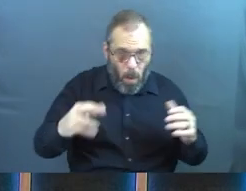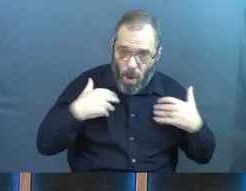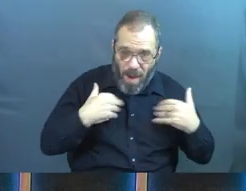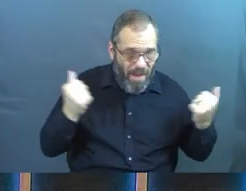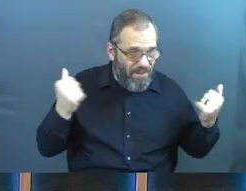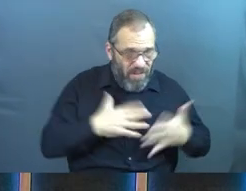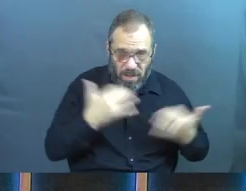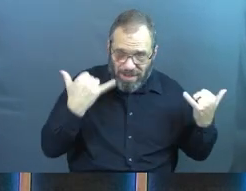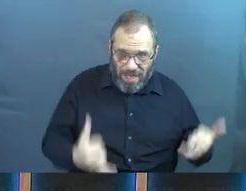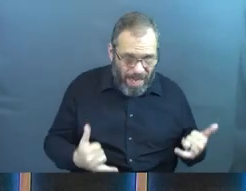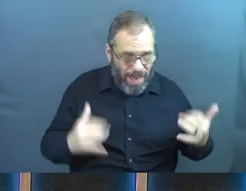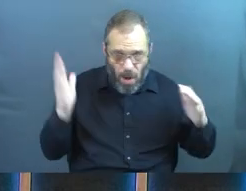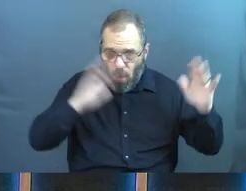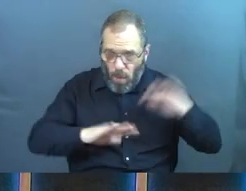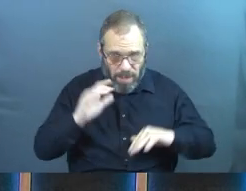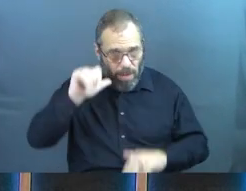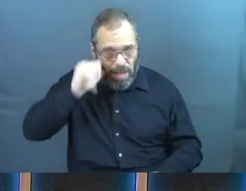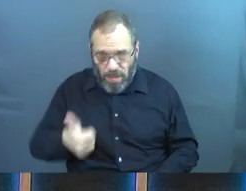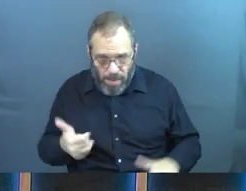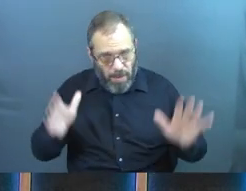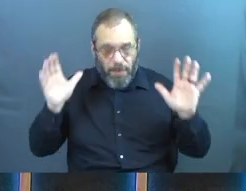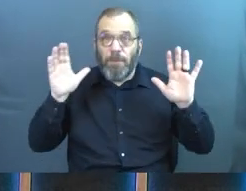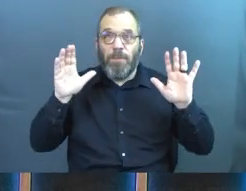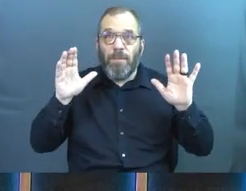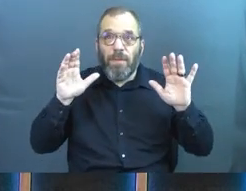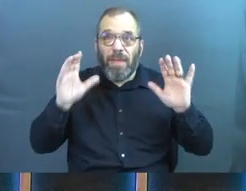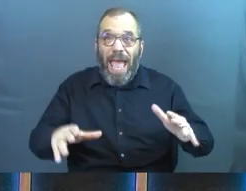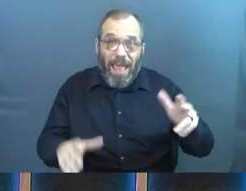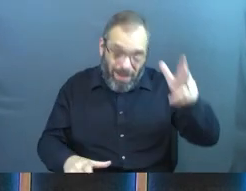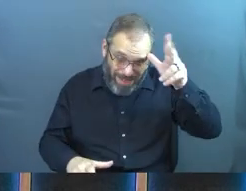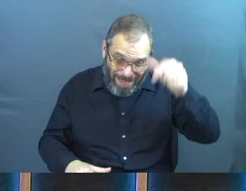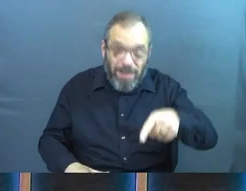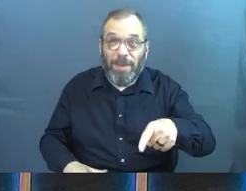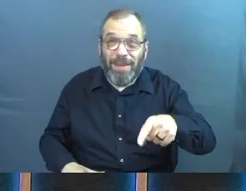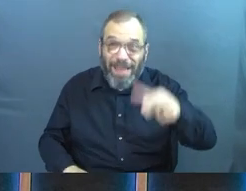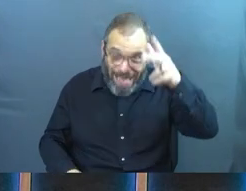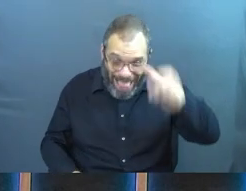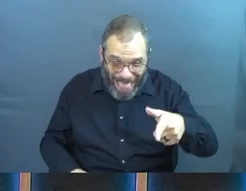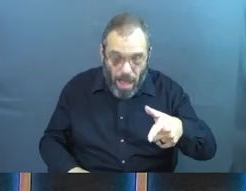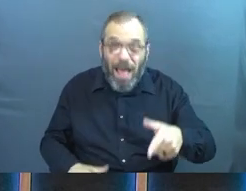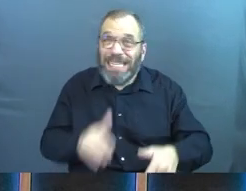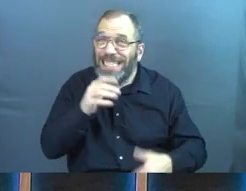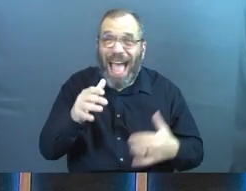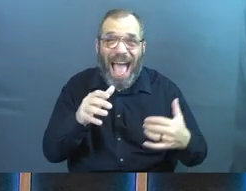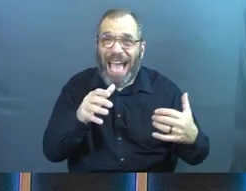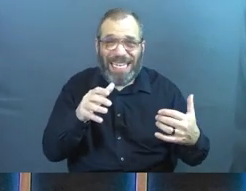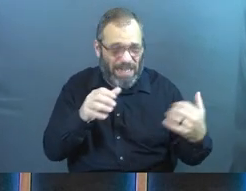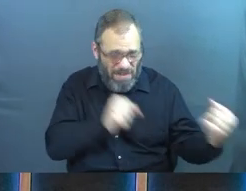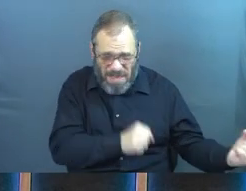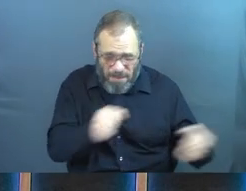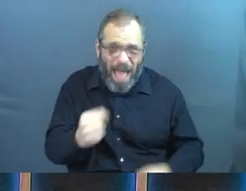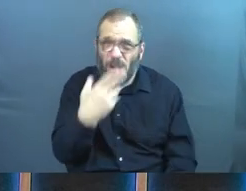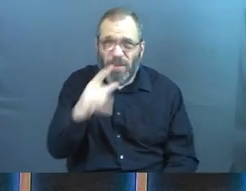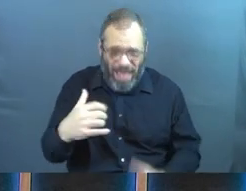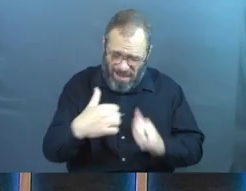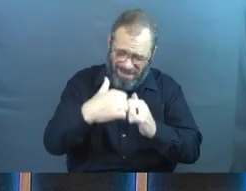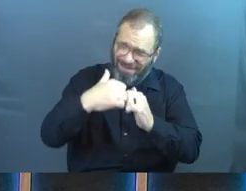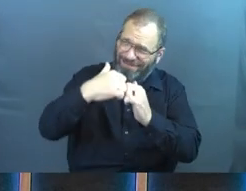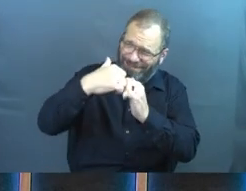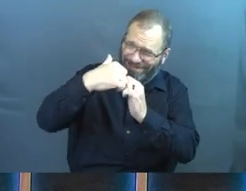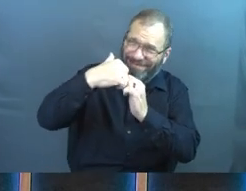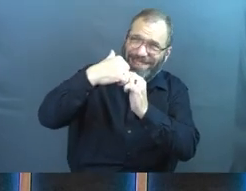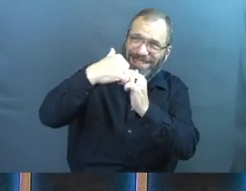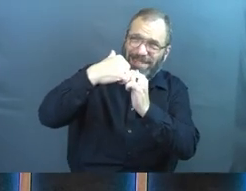our fears for today or our worries about tomorrow. Do you hear the enemy and all that? Not even the powers of hell can separate